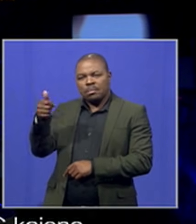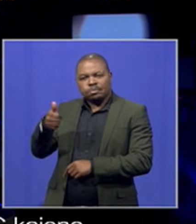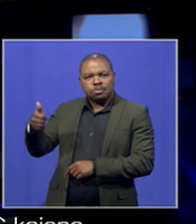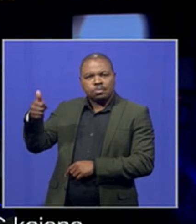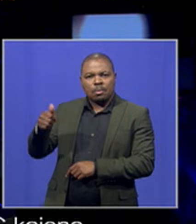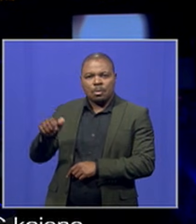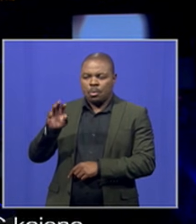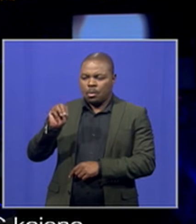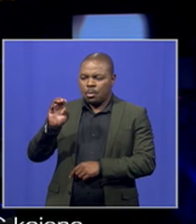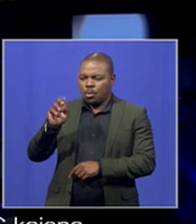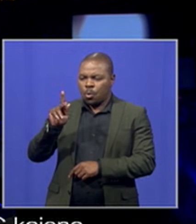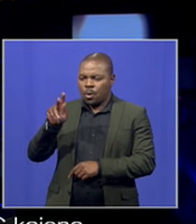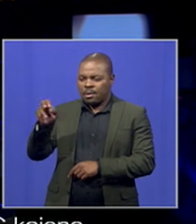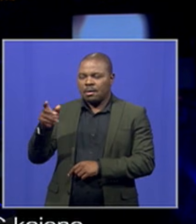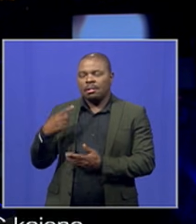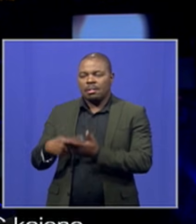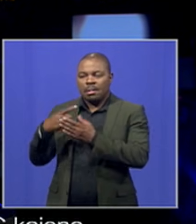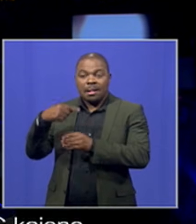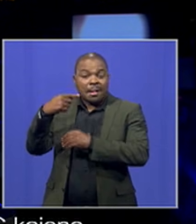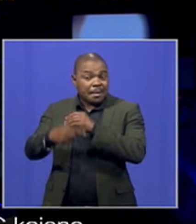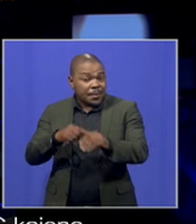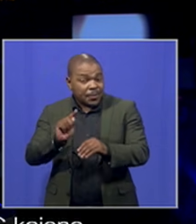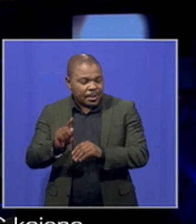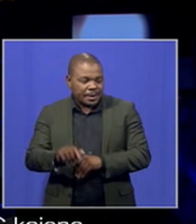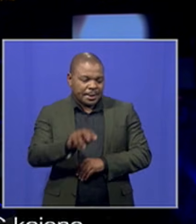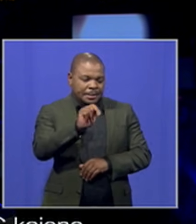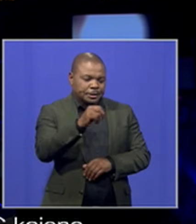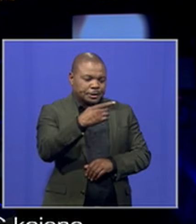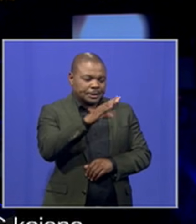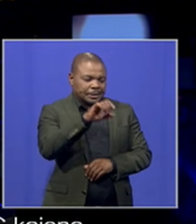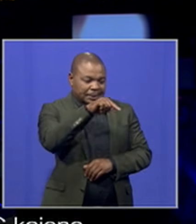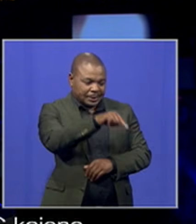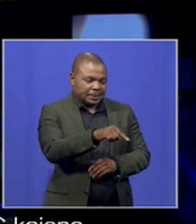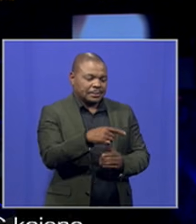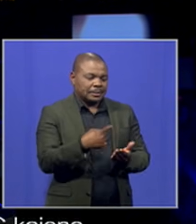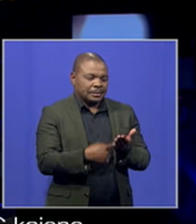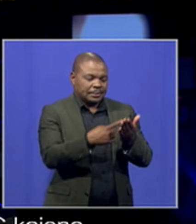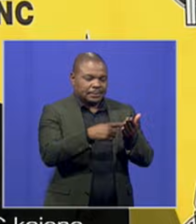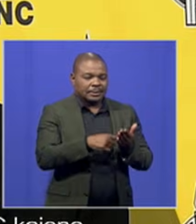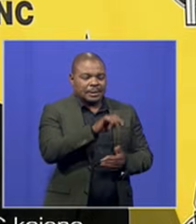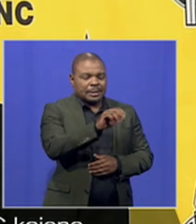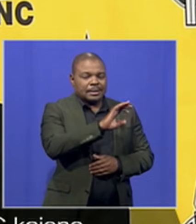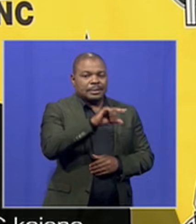ka tse ding tsa ditaba tse ileng tsa tshohlwa sebokeng sa NGC sa ANC.